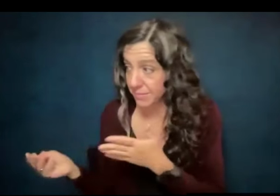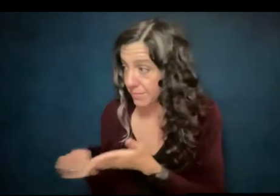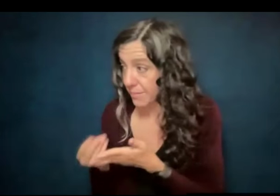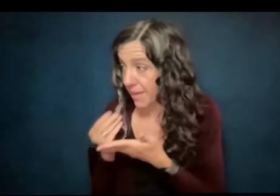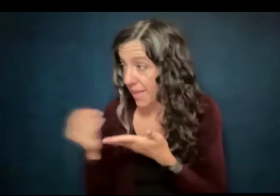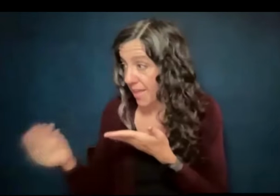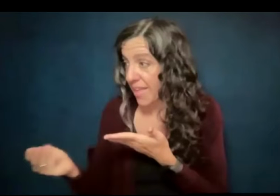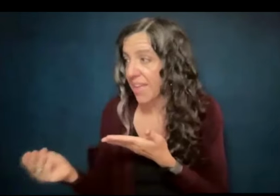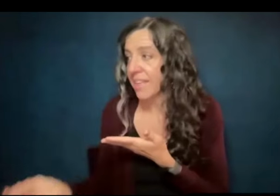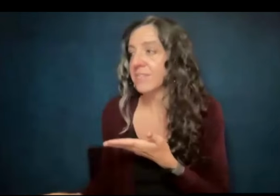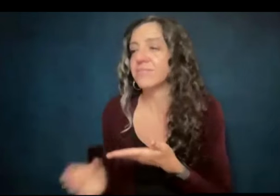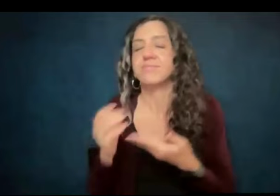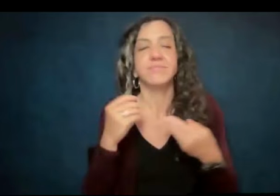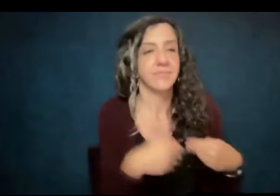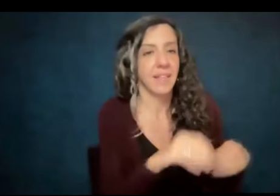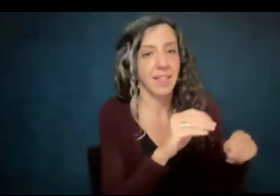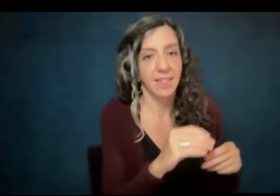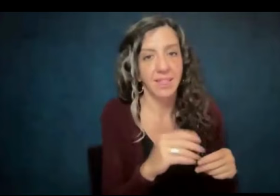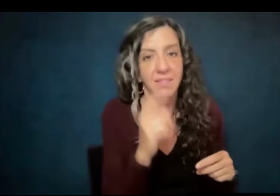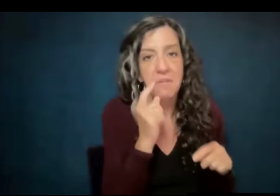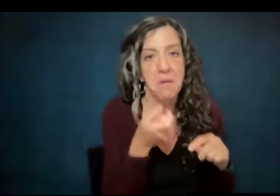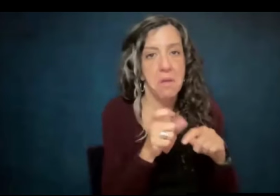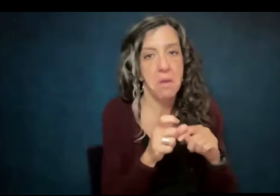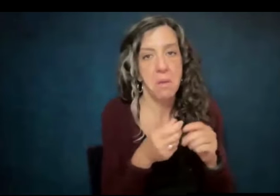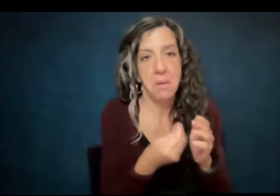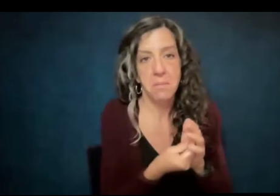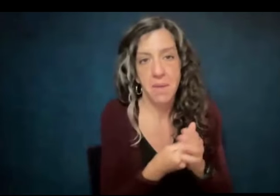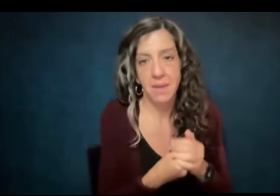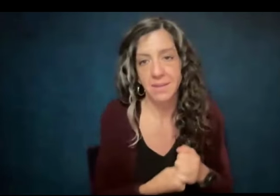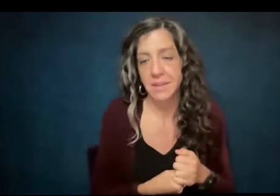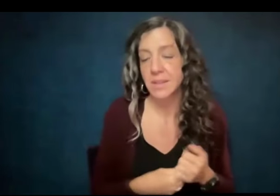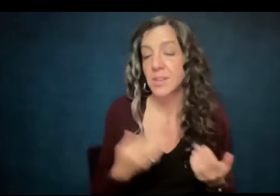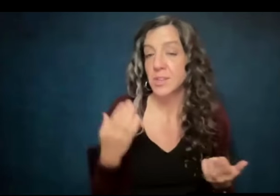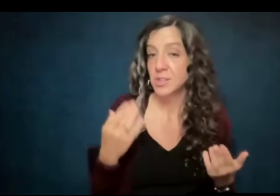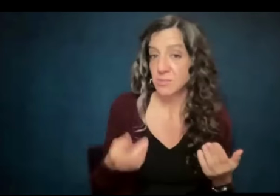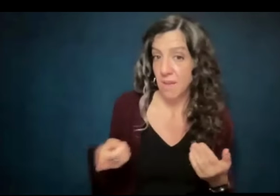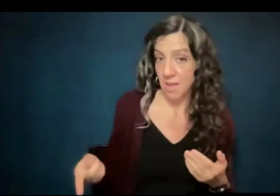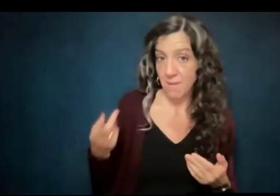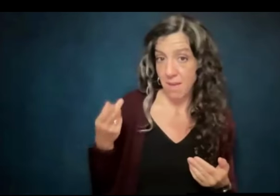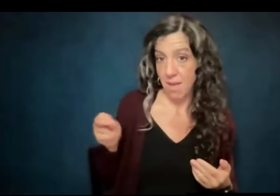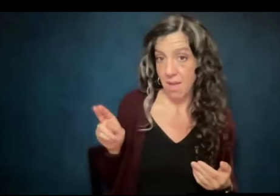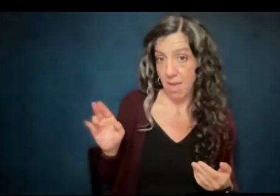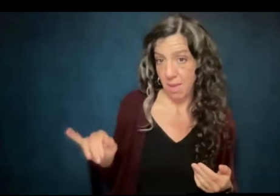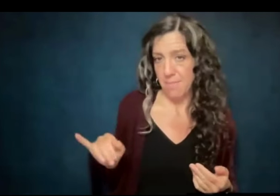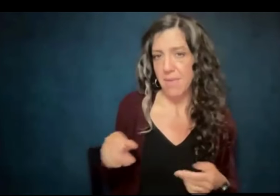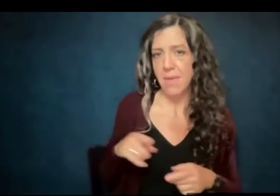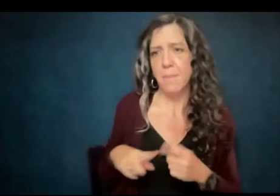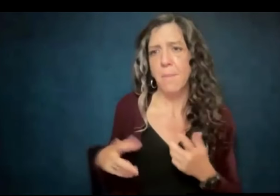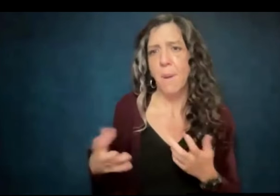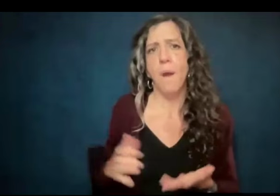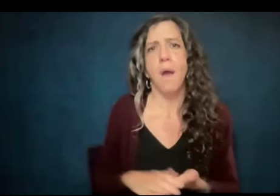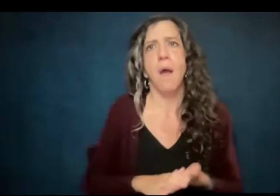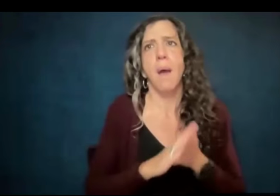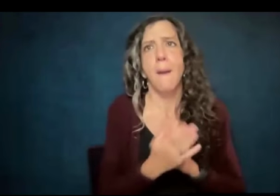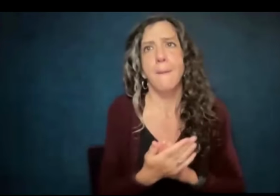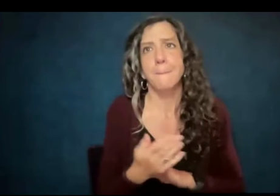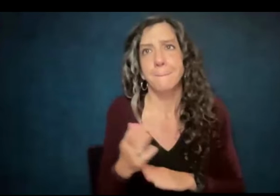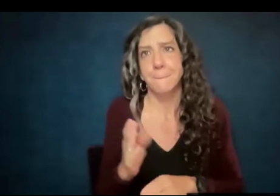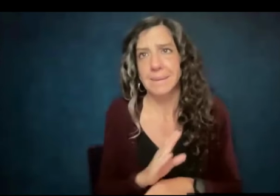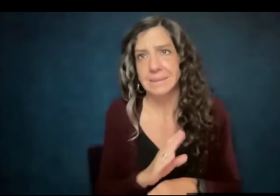a profit. So something that maybe Tracy's been doing as a hobby, they're going to turn into a business,